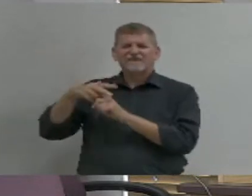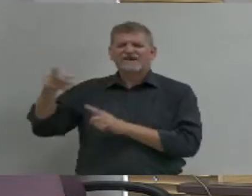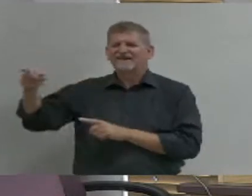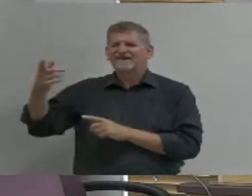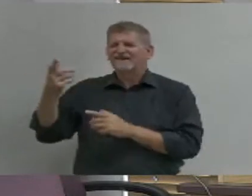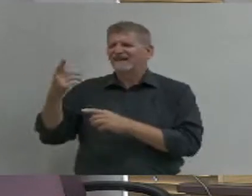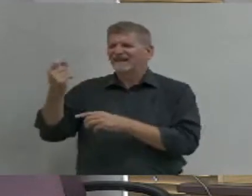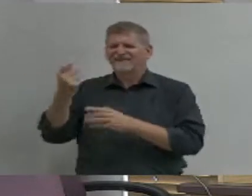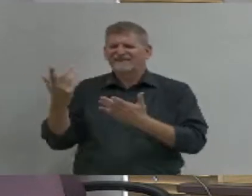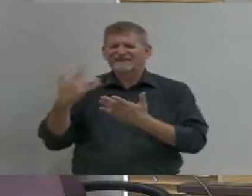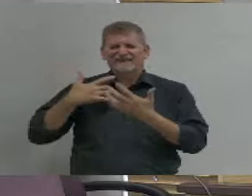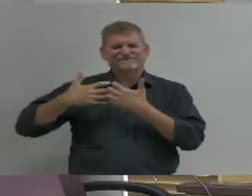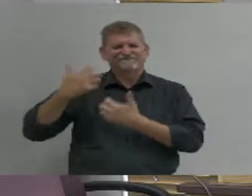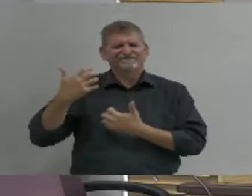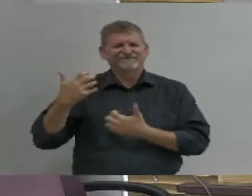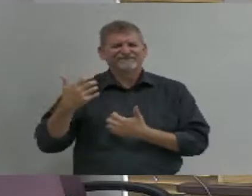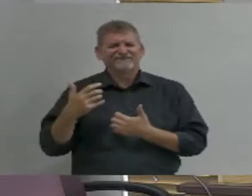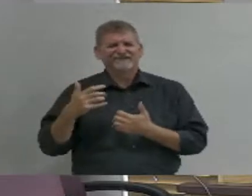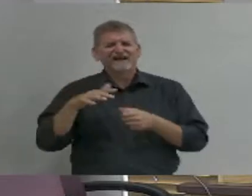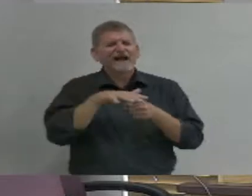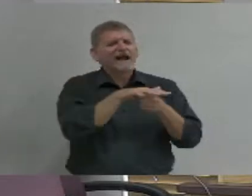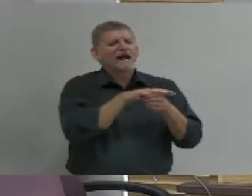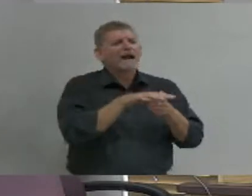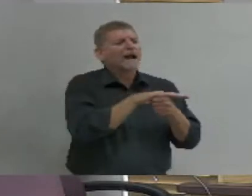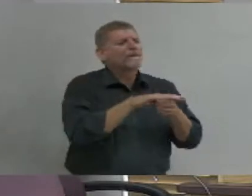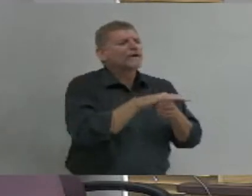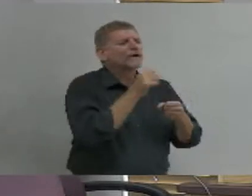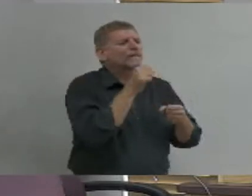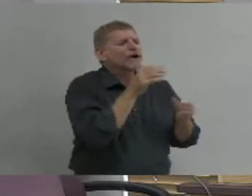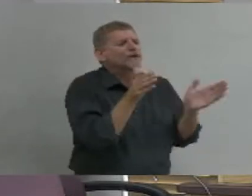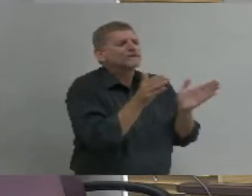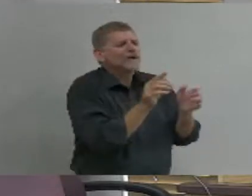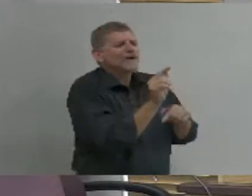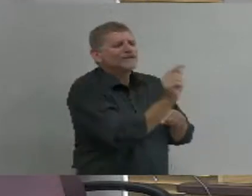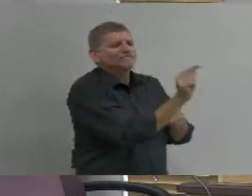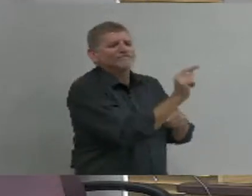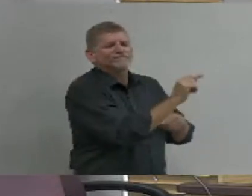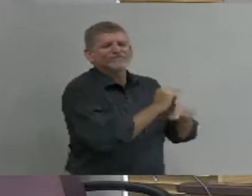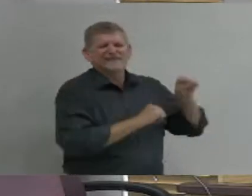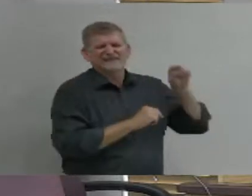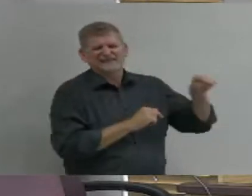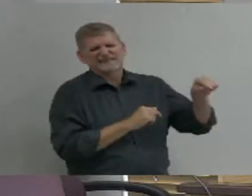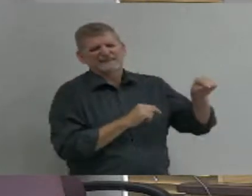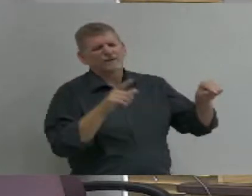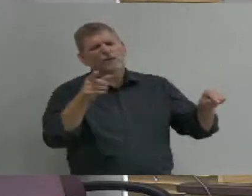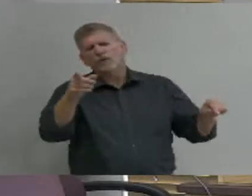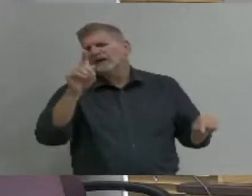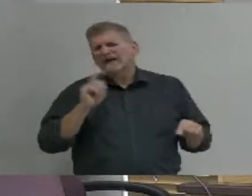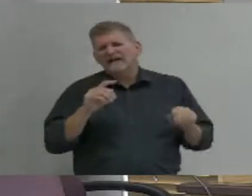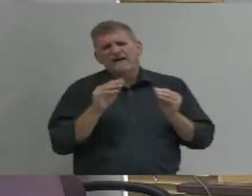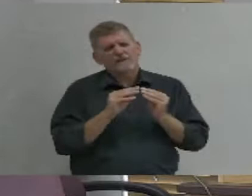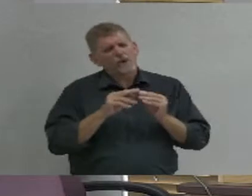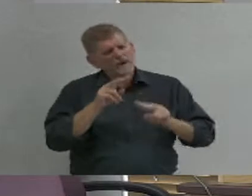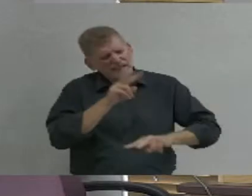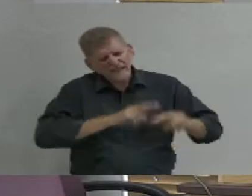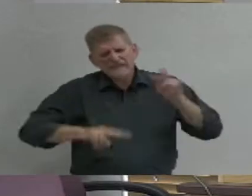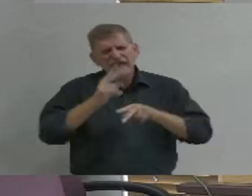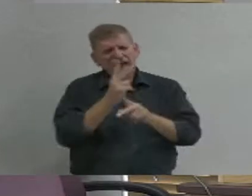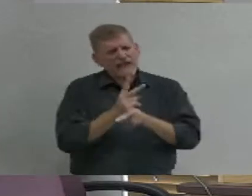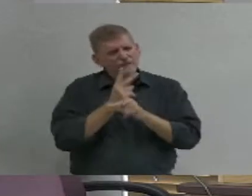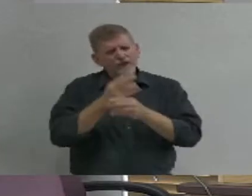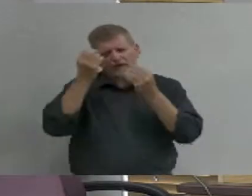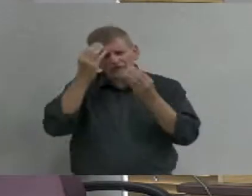locations throughout Lafayette. So for me, I mean, I think we really need to look at the data, and it can't just be the number of new